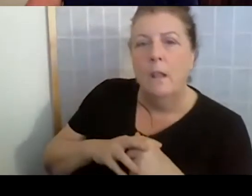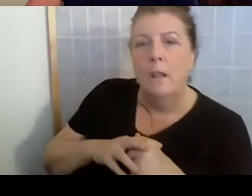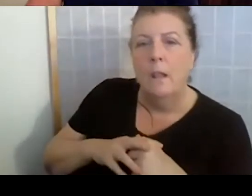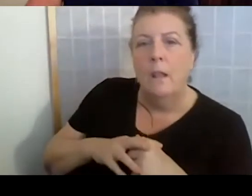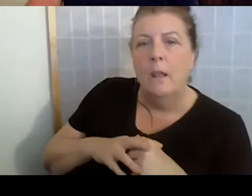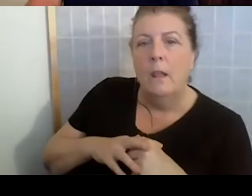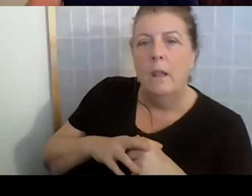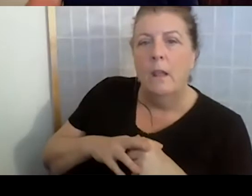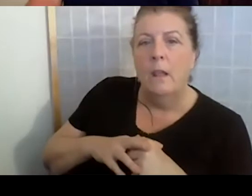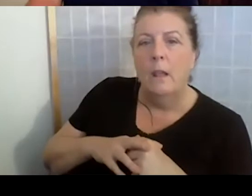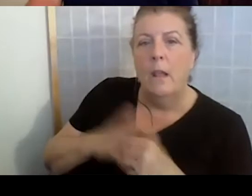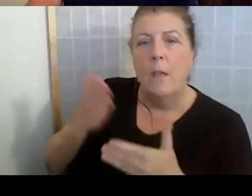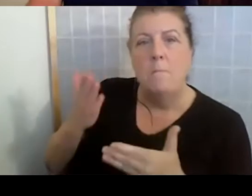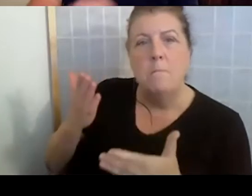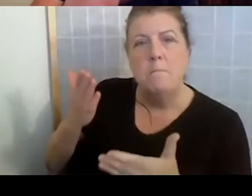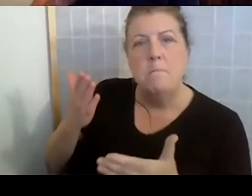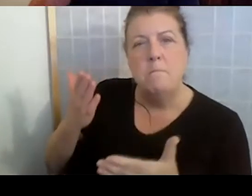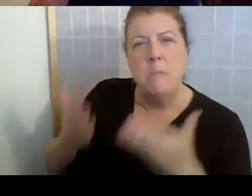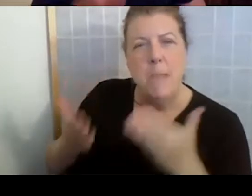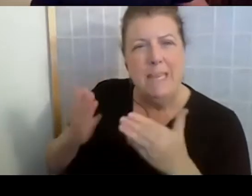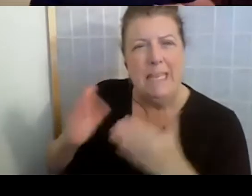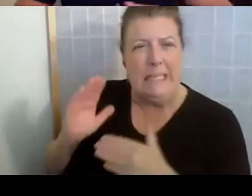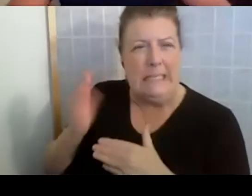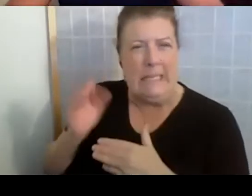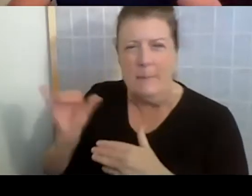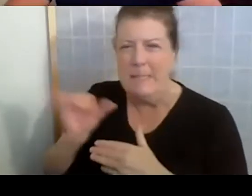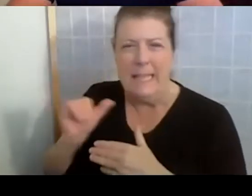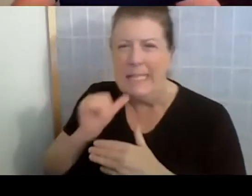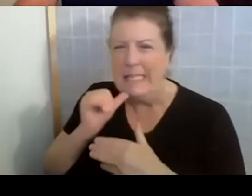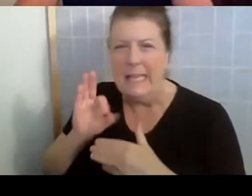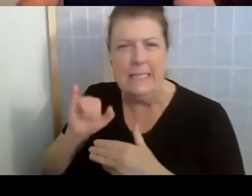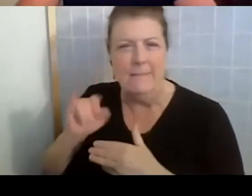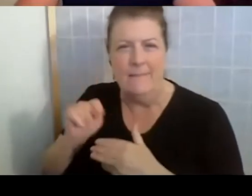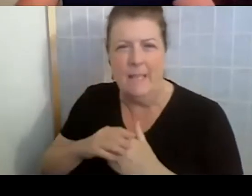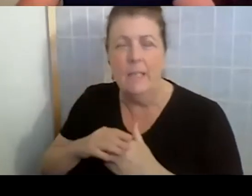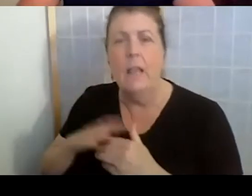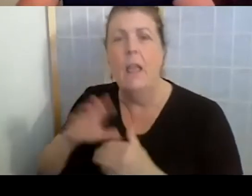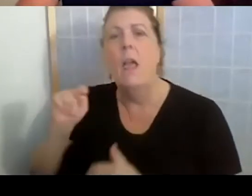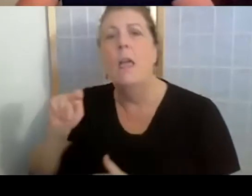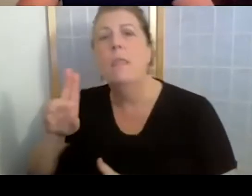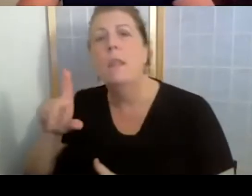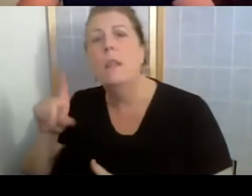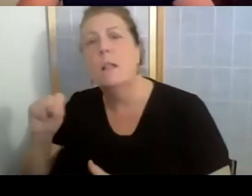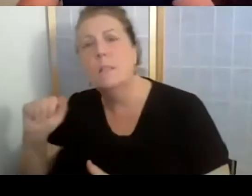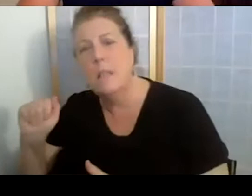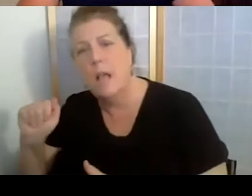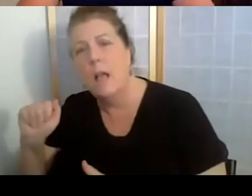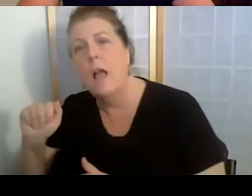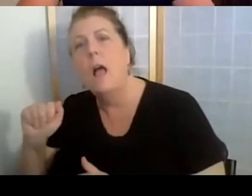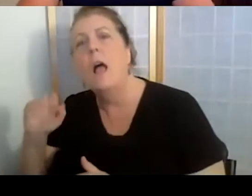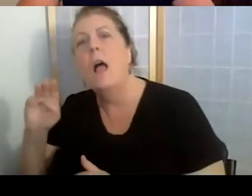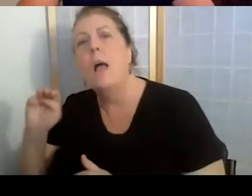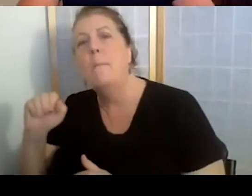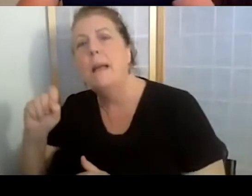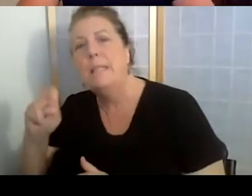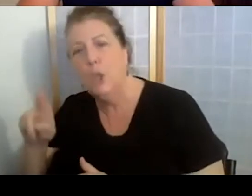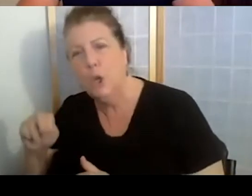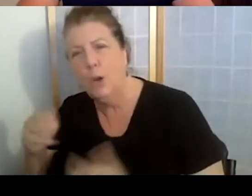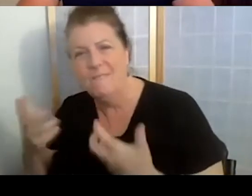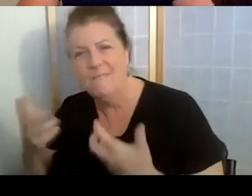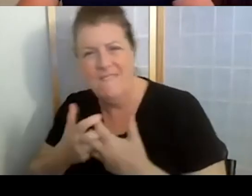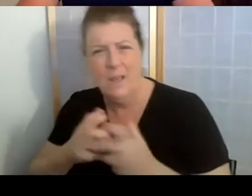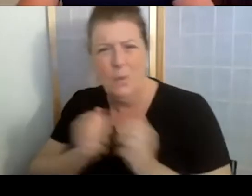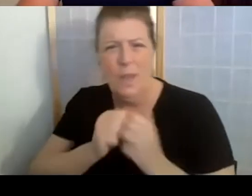like the two don't fit, like the Tulsa massacre. How does that fit with a superhero show? And I think that, you